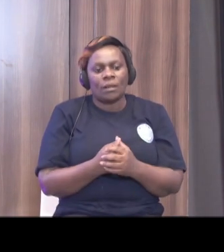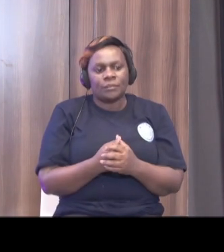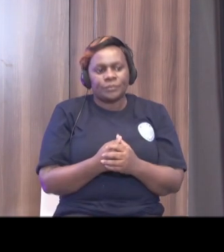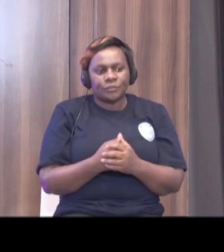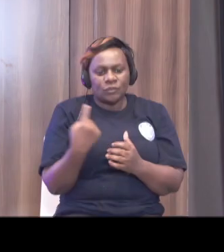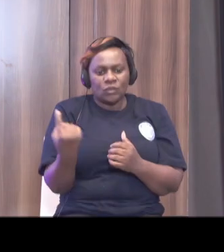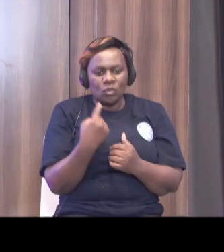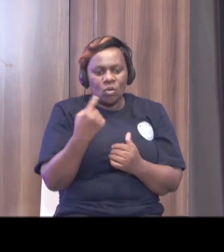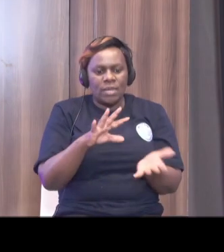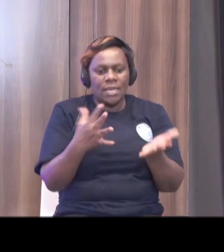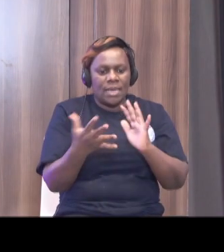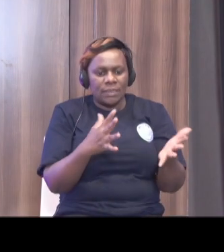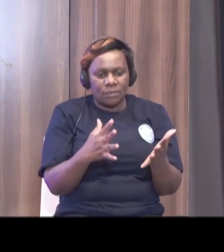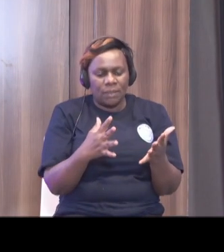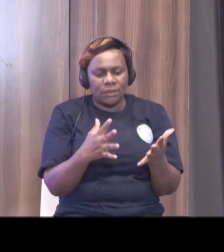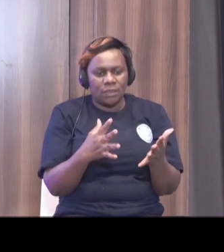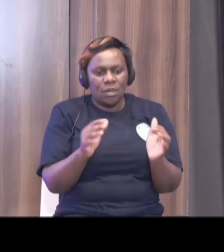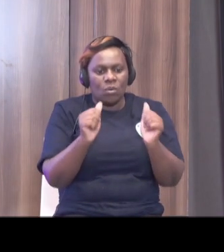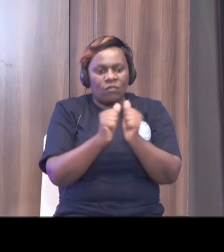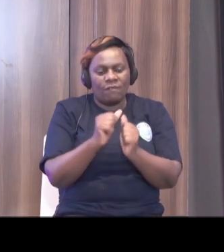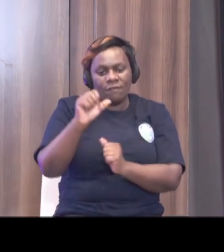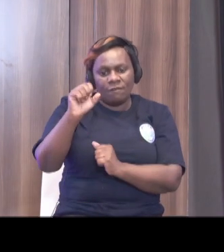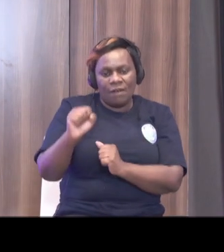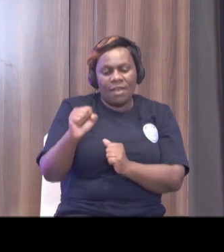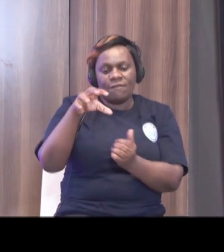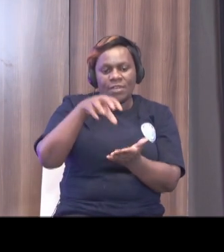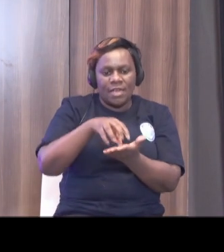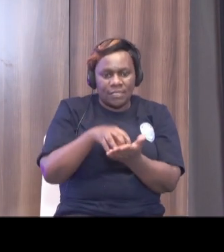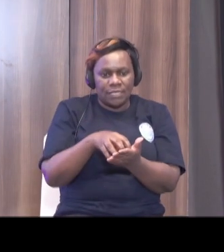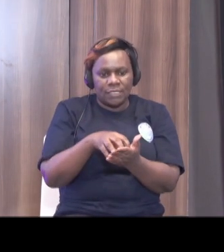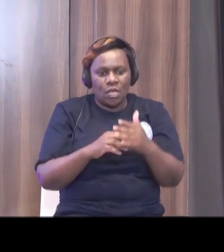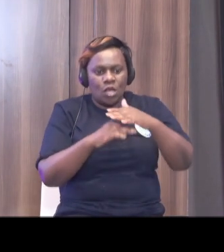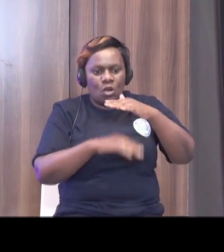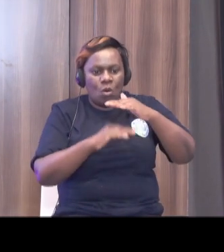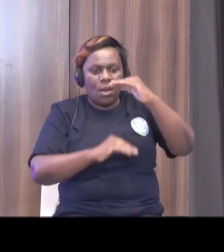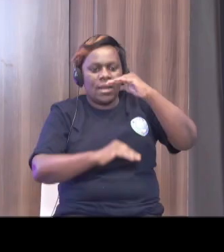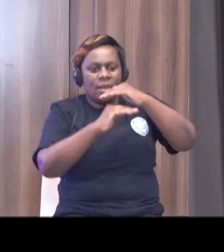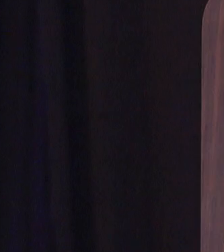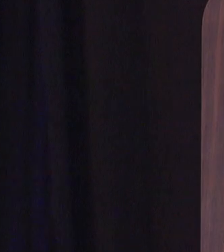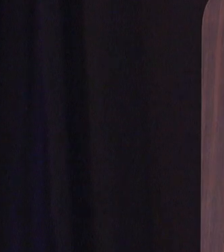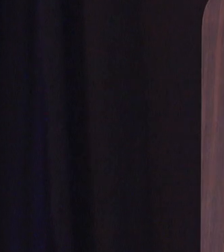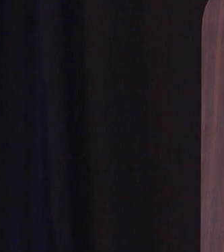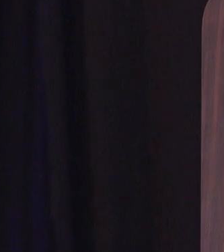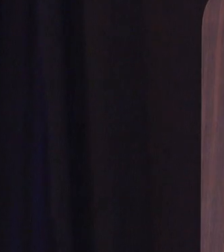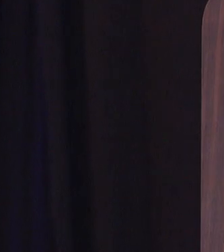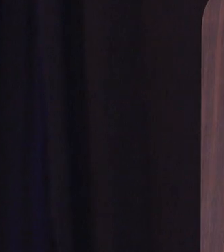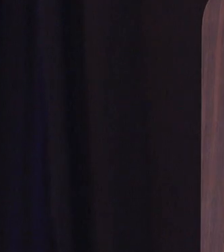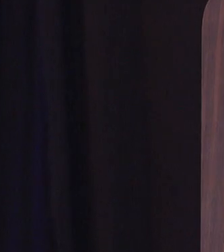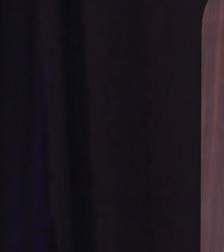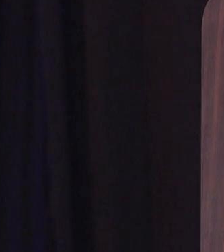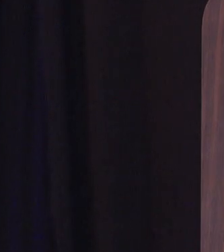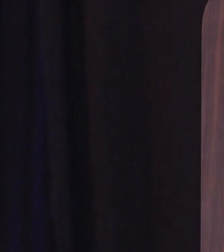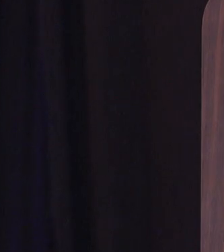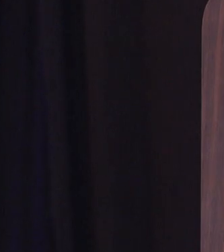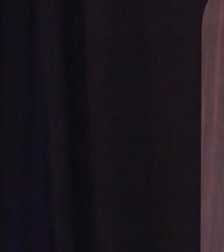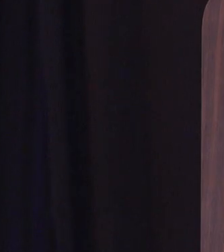only estimate curves for strata with at least 5 cases above the lower limit of antibody quantification, or the